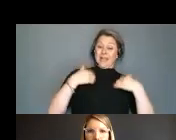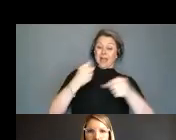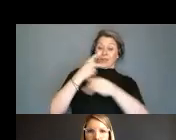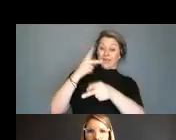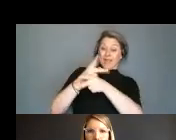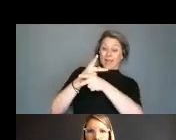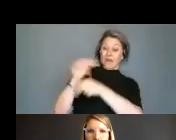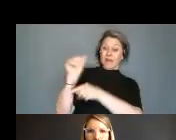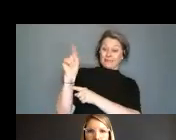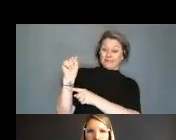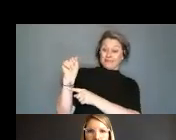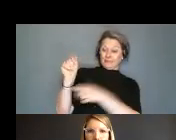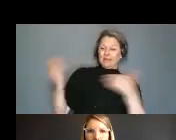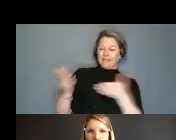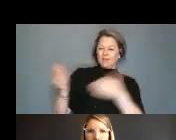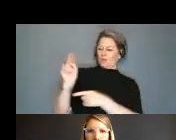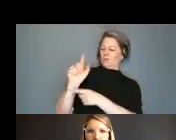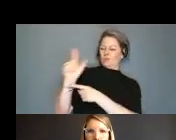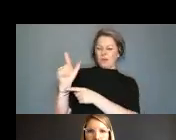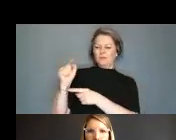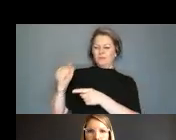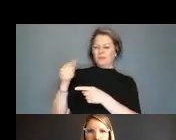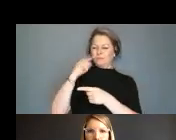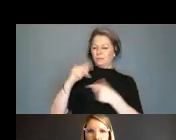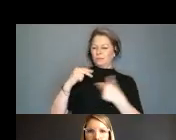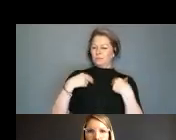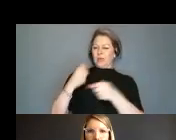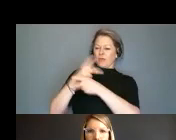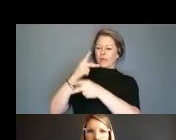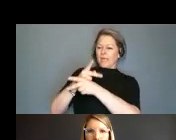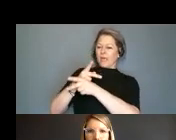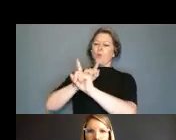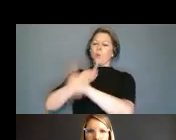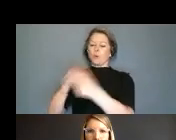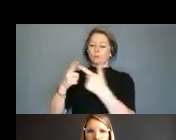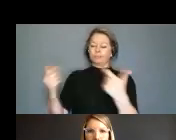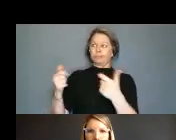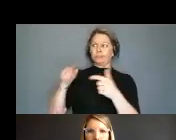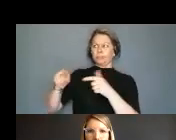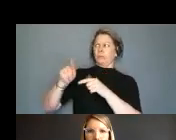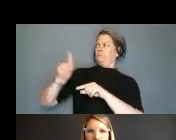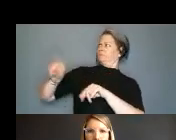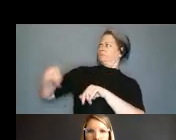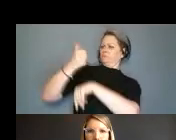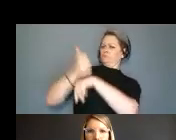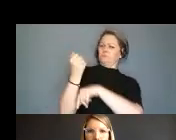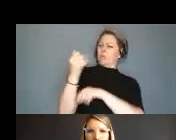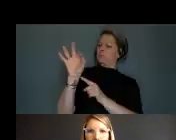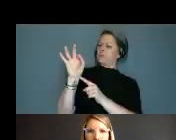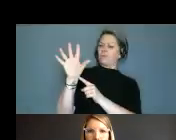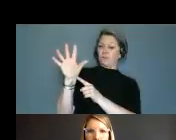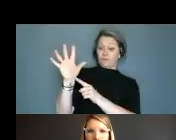our province that looks after healthcare directives, which came out in 1995, if